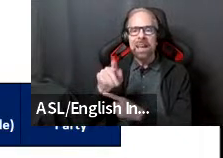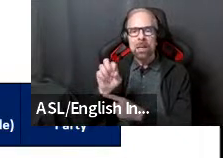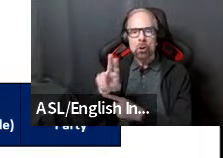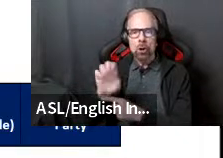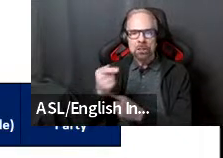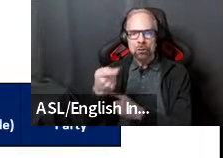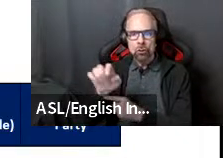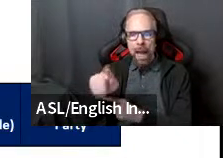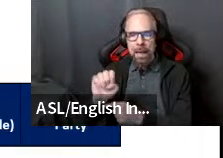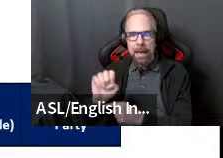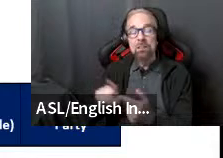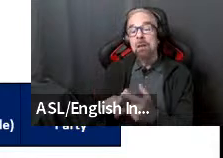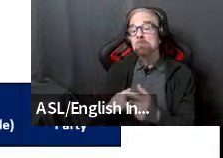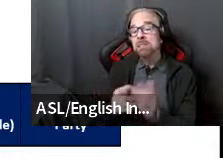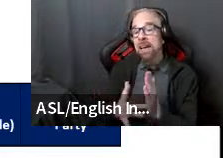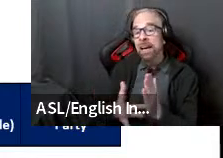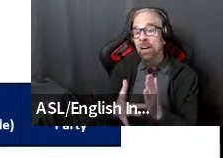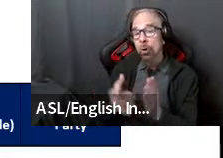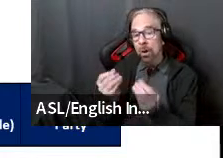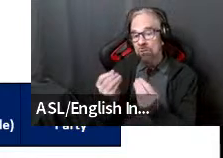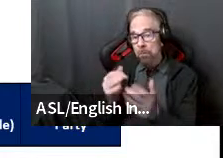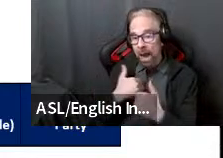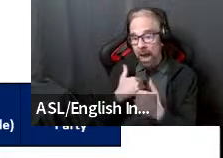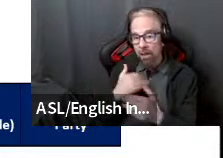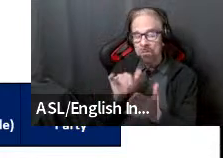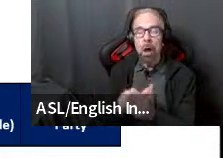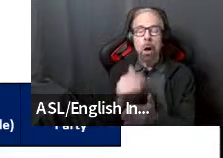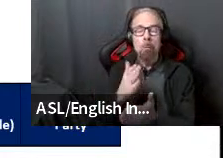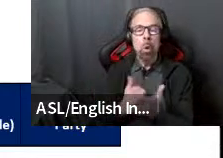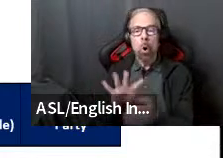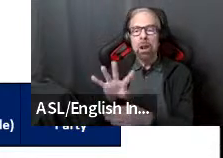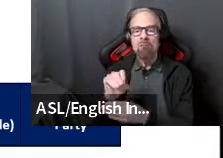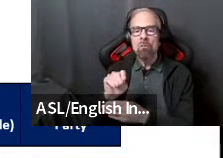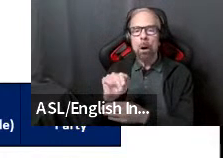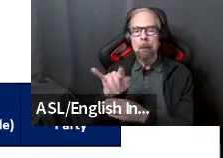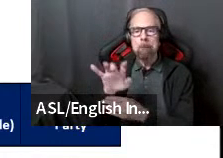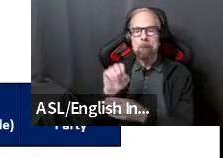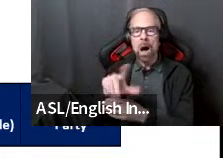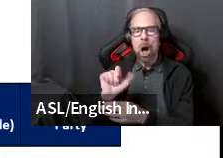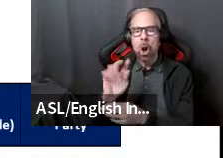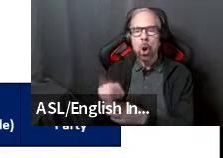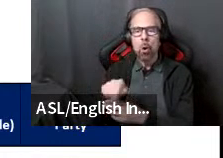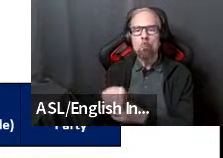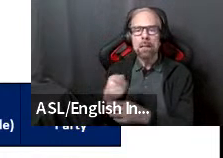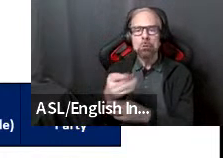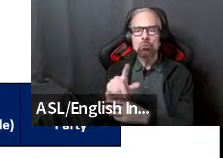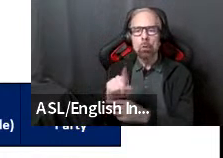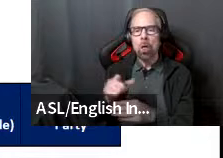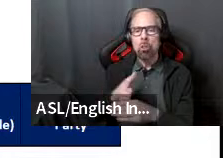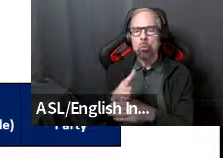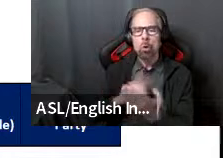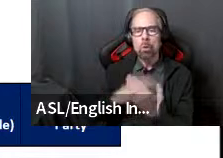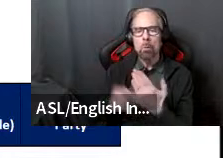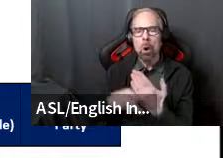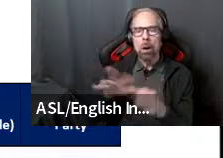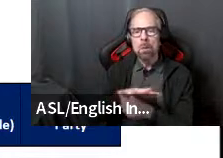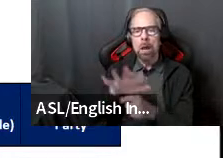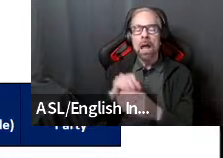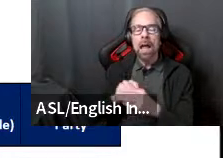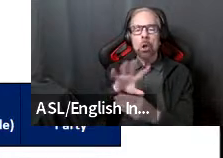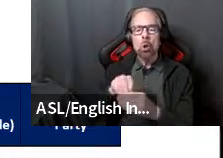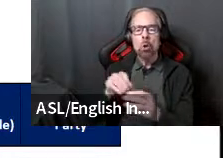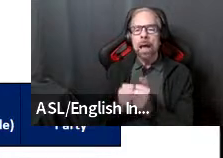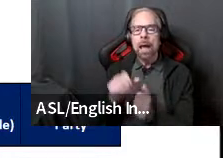teams is that part of the 40-mile loop trail runs through the program area and is included in the SEIS study